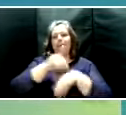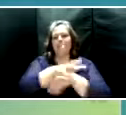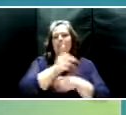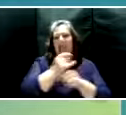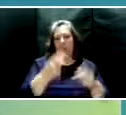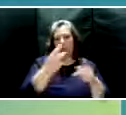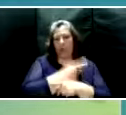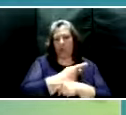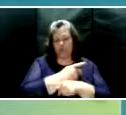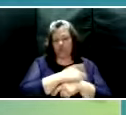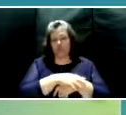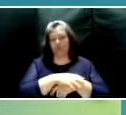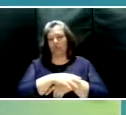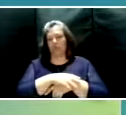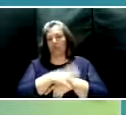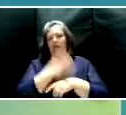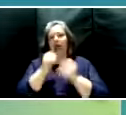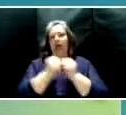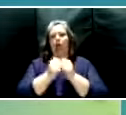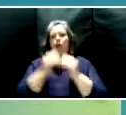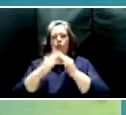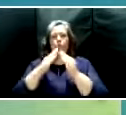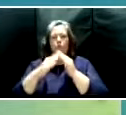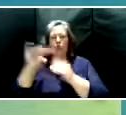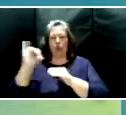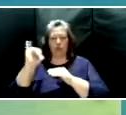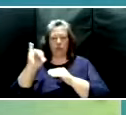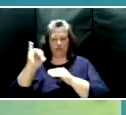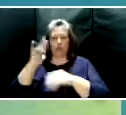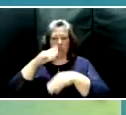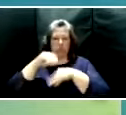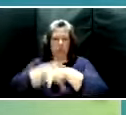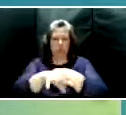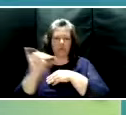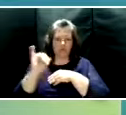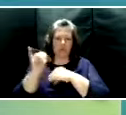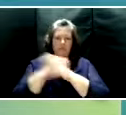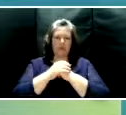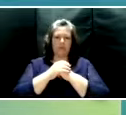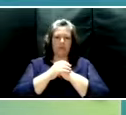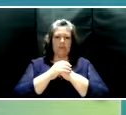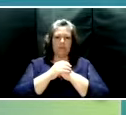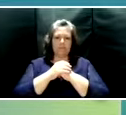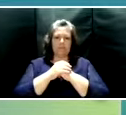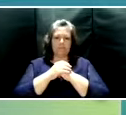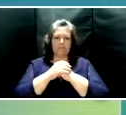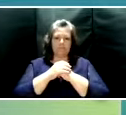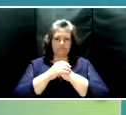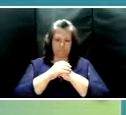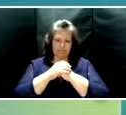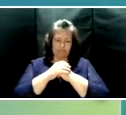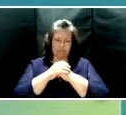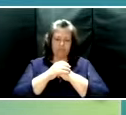just also how community plays a role, how those social factors play a role in our quality of